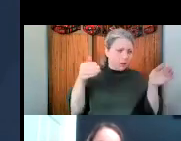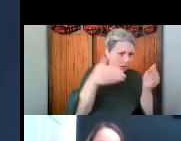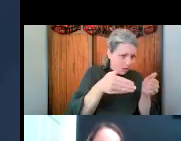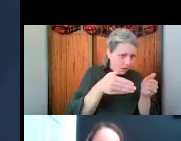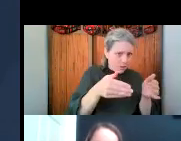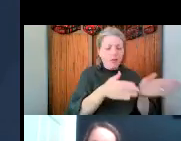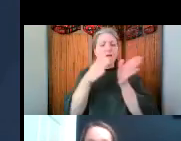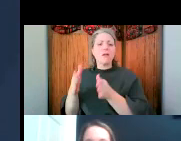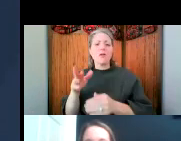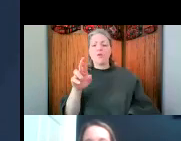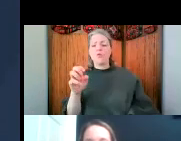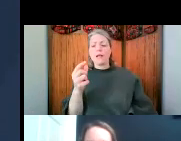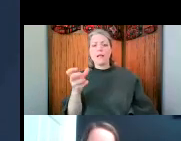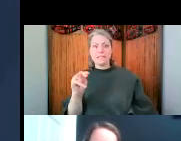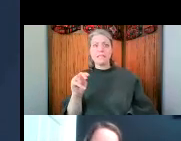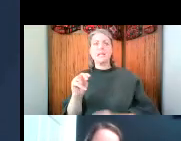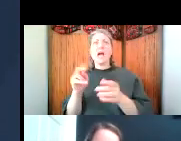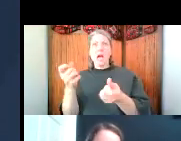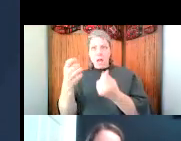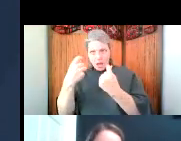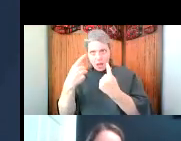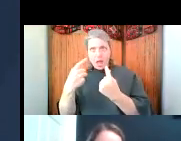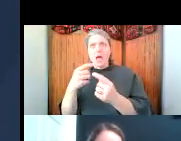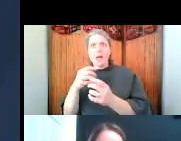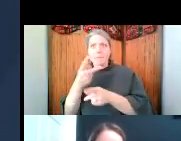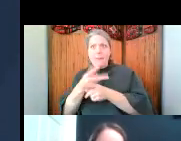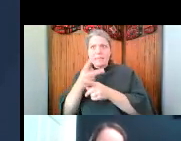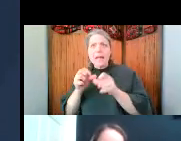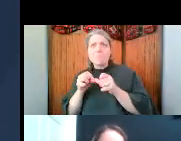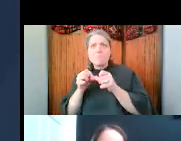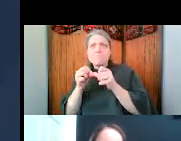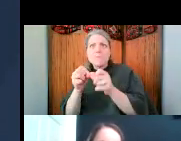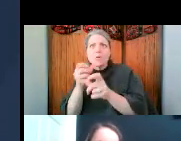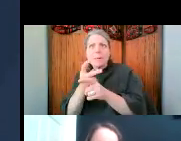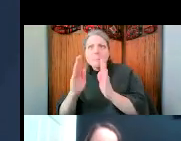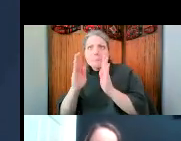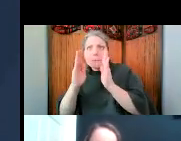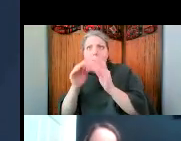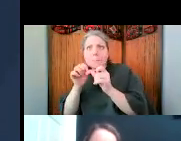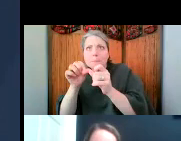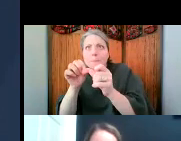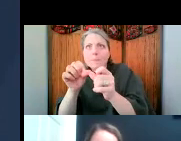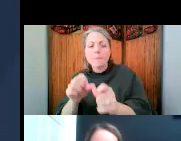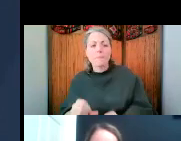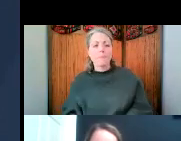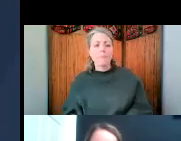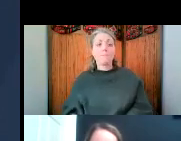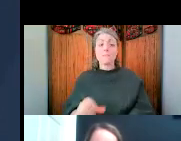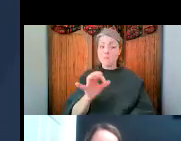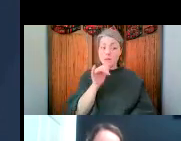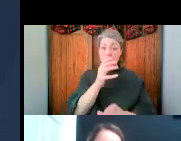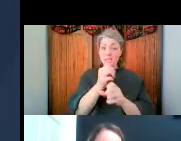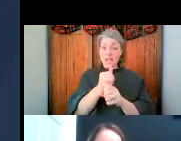the ability to maintain that input for optimal arousal. So if we're not receiving enough information from our bodies